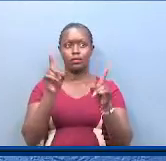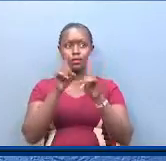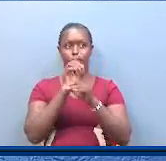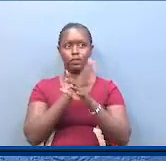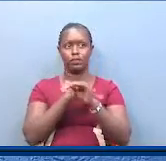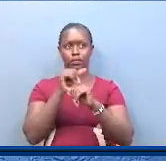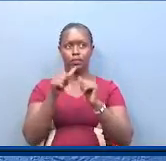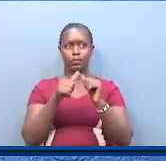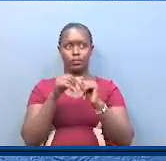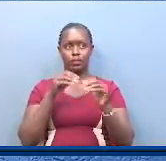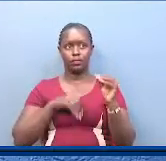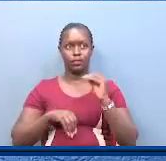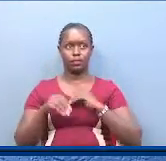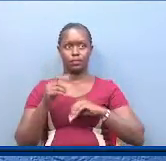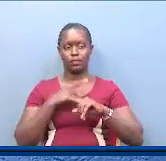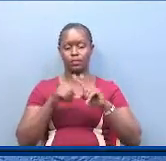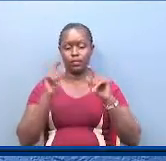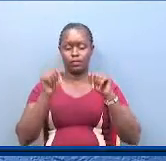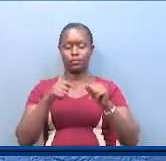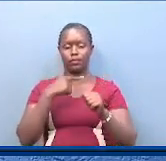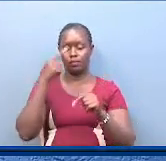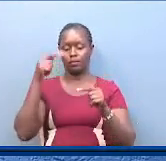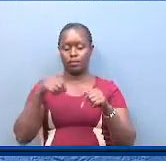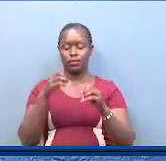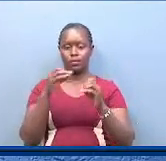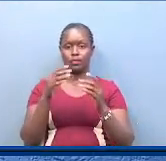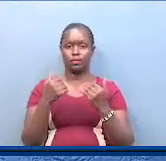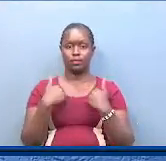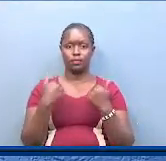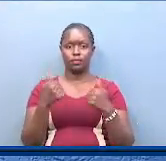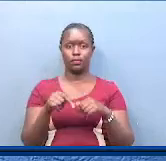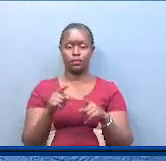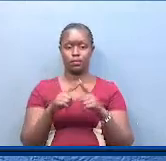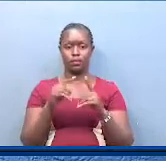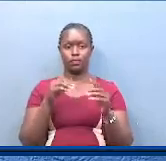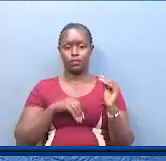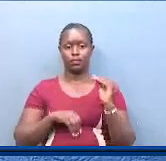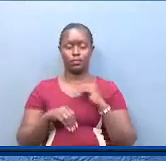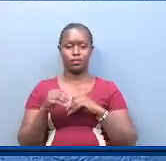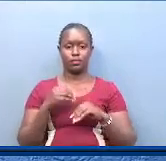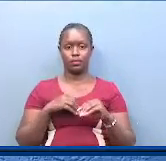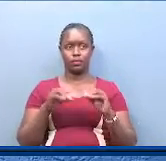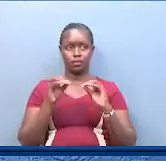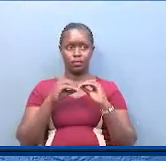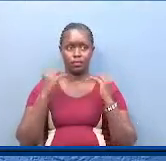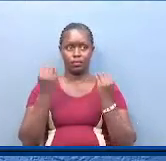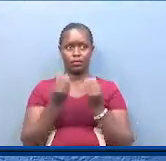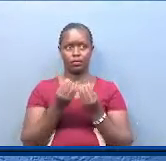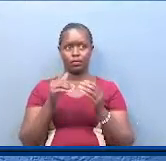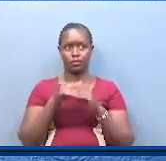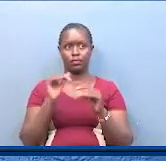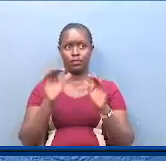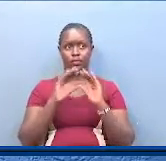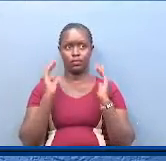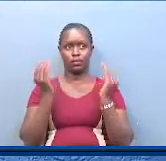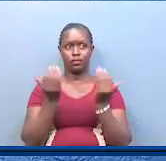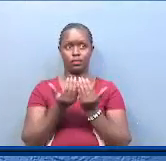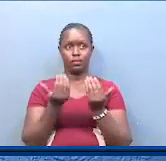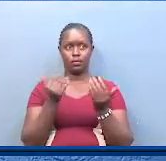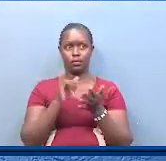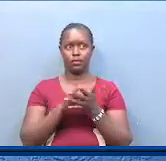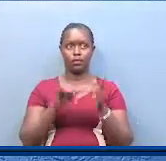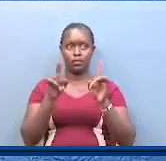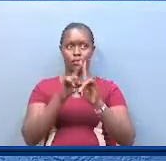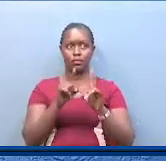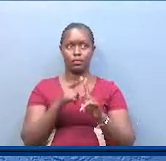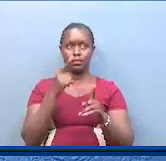matters of graft. But I can tell you today, if there's any corrupt organization in the world, they are